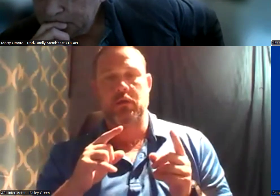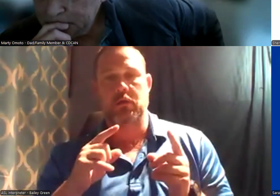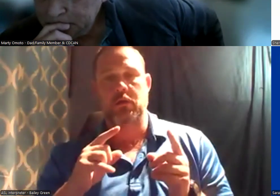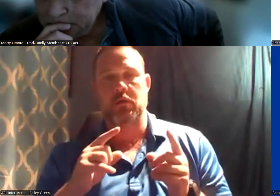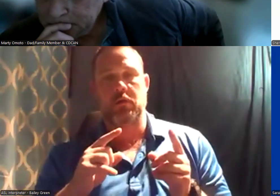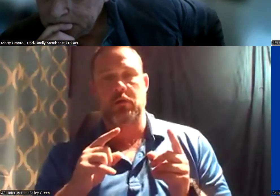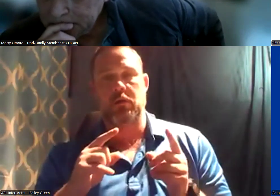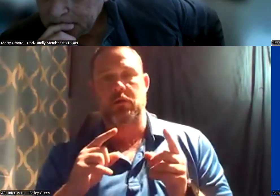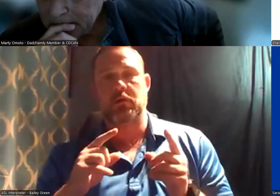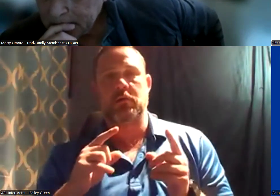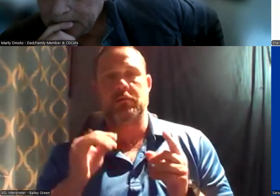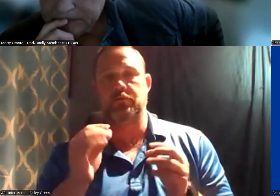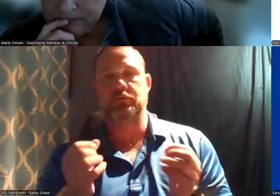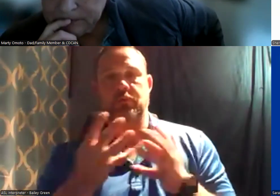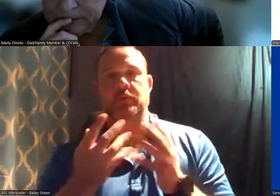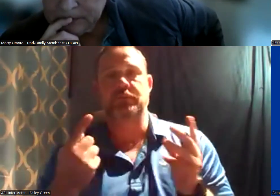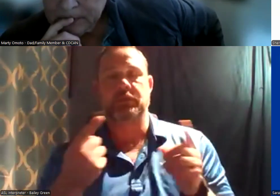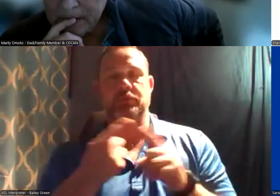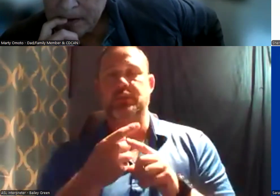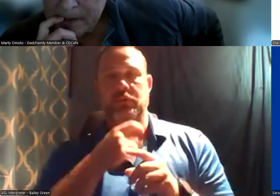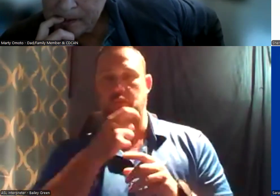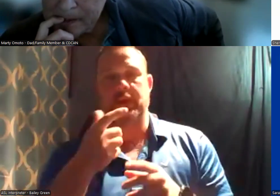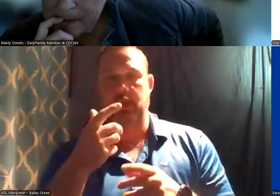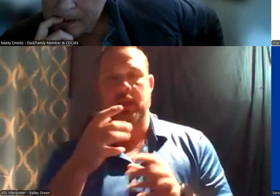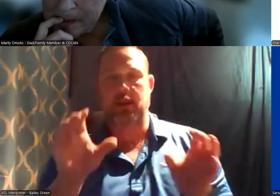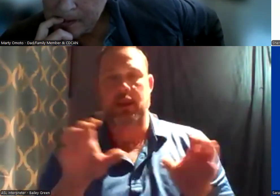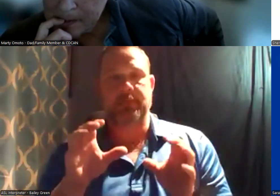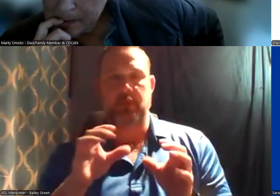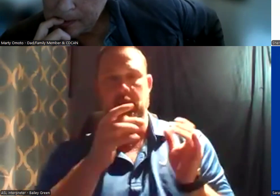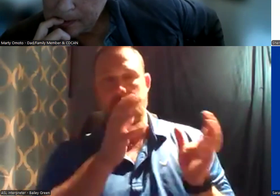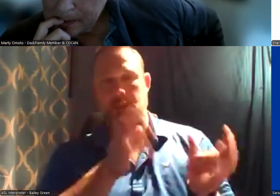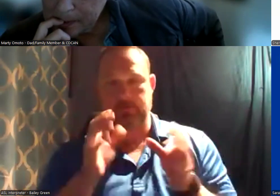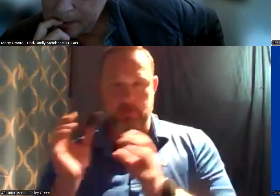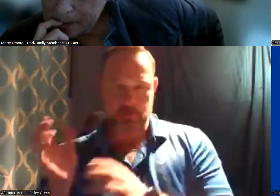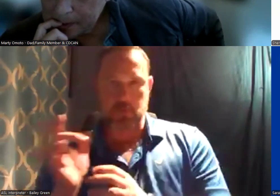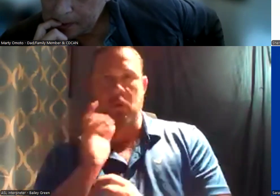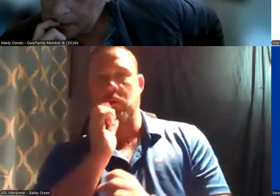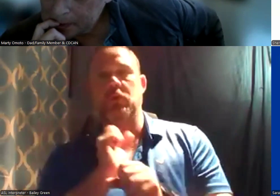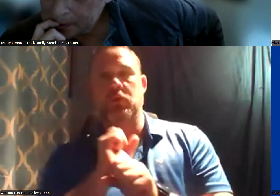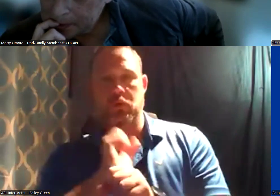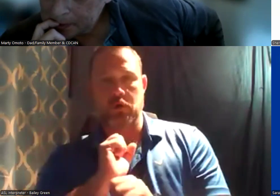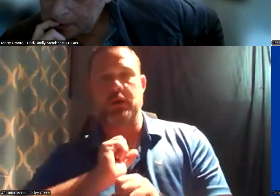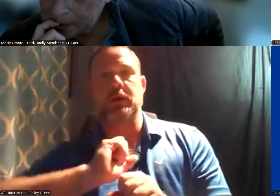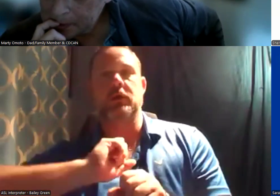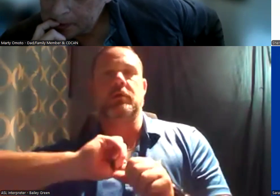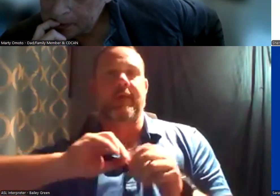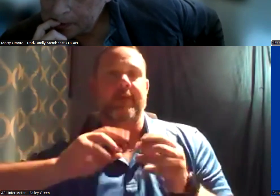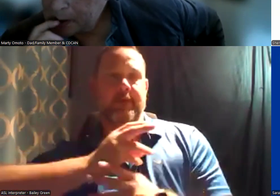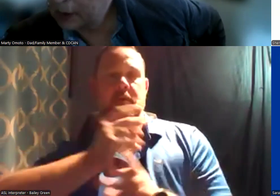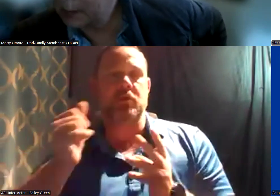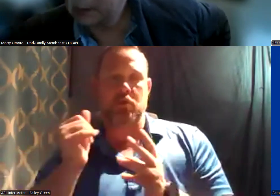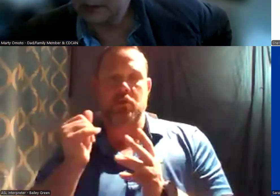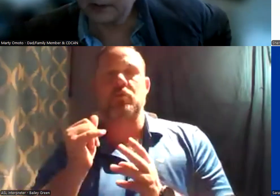much intersectionality and we can't operate in silos. And we're so pleased to be working closely with DDS on a few initiatives, one of